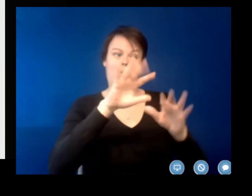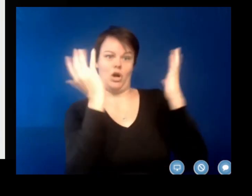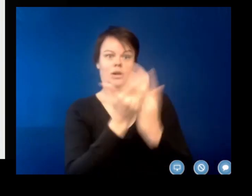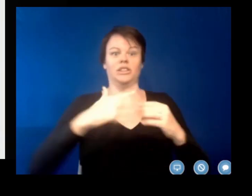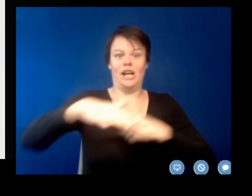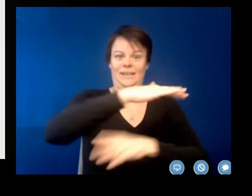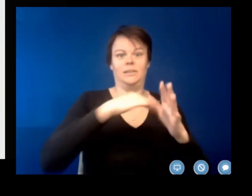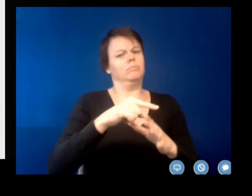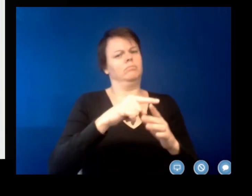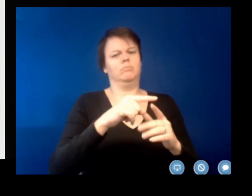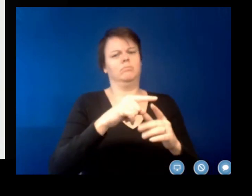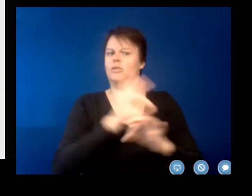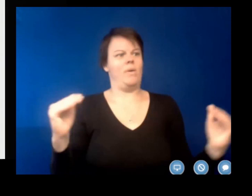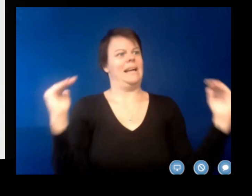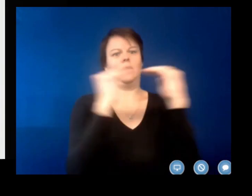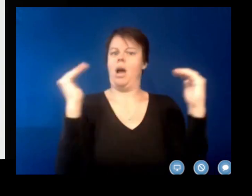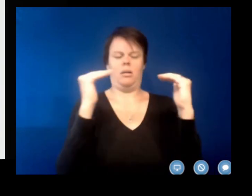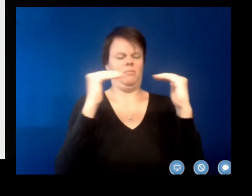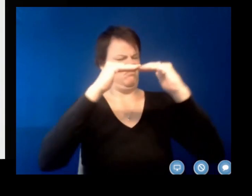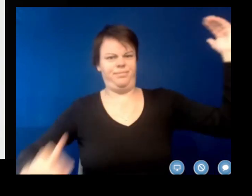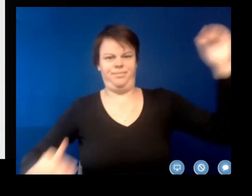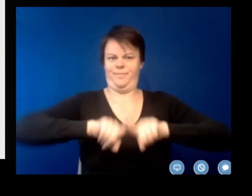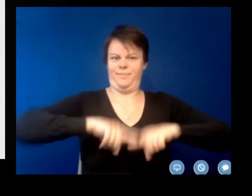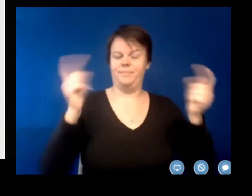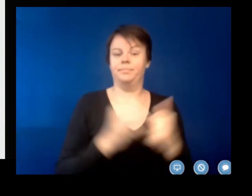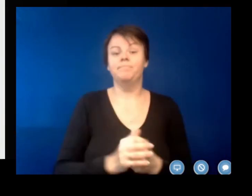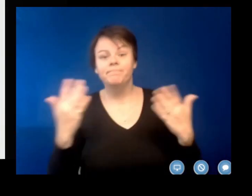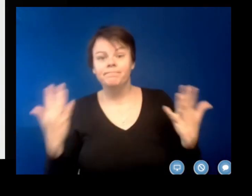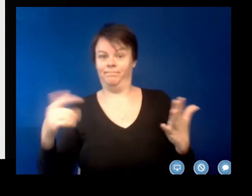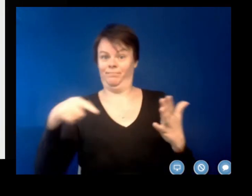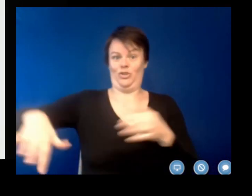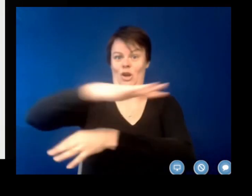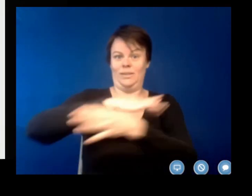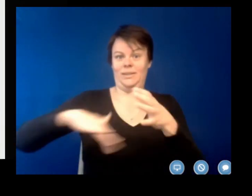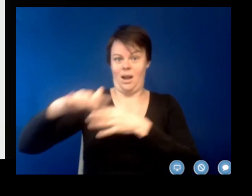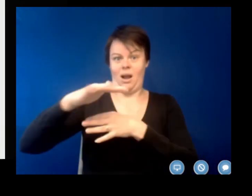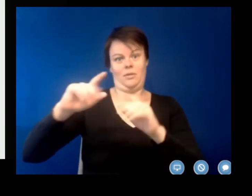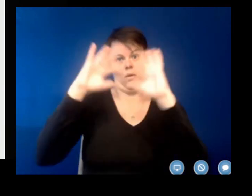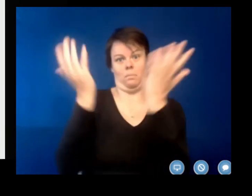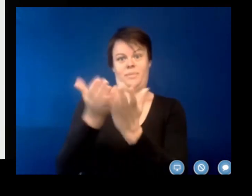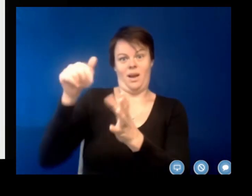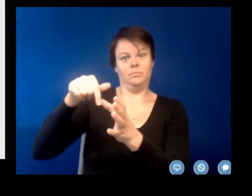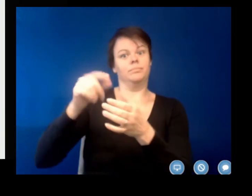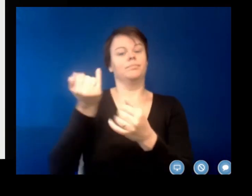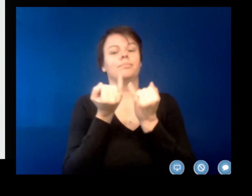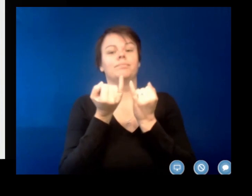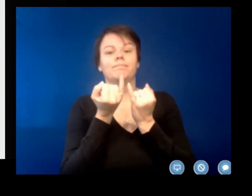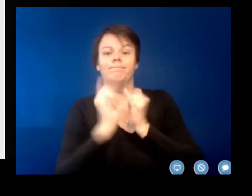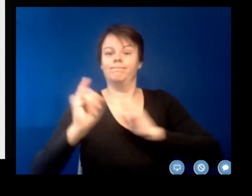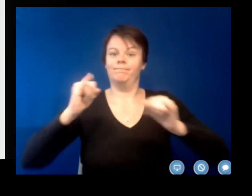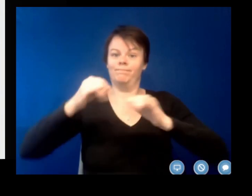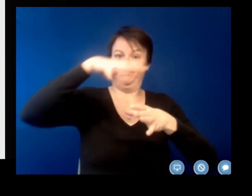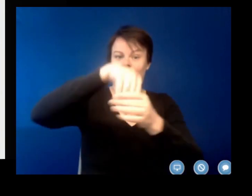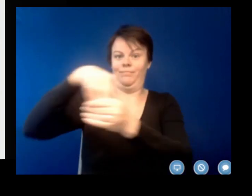However, since global social interdependency has very noticeable effects almost